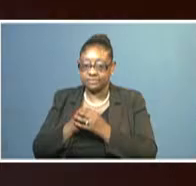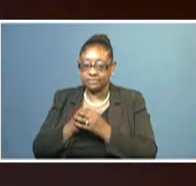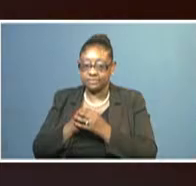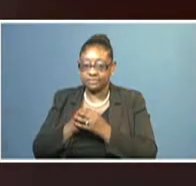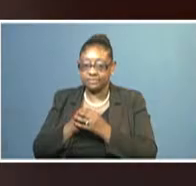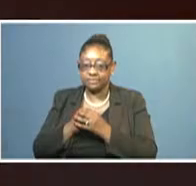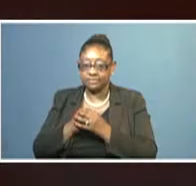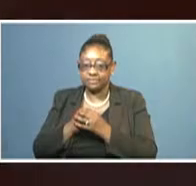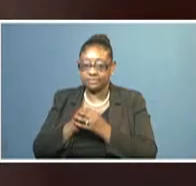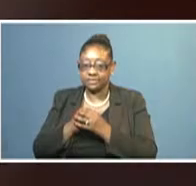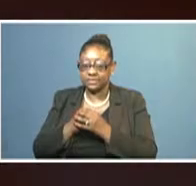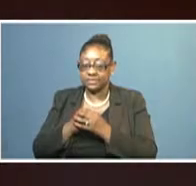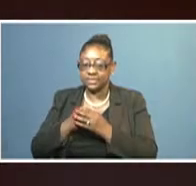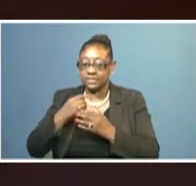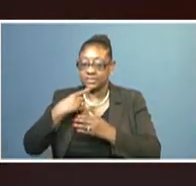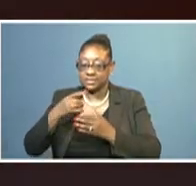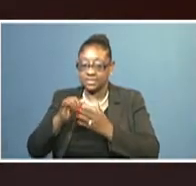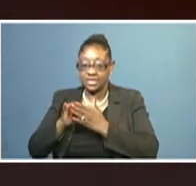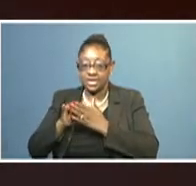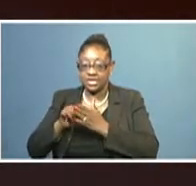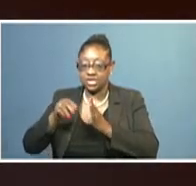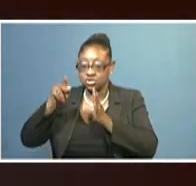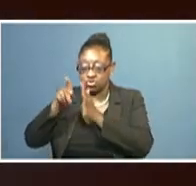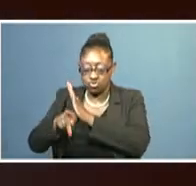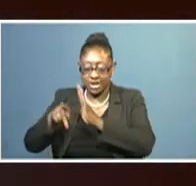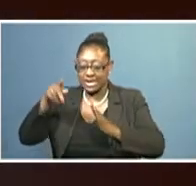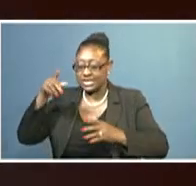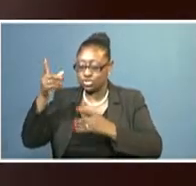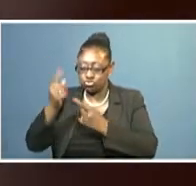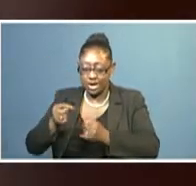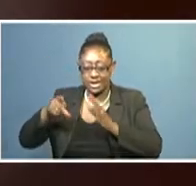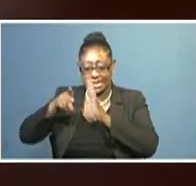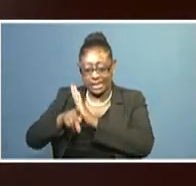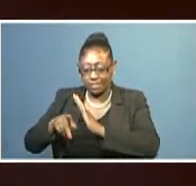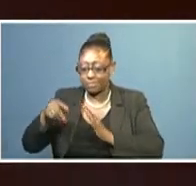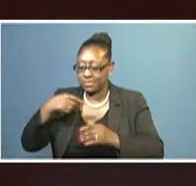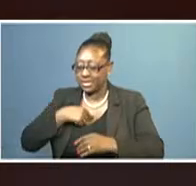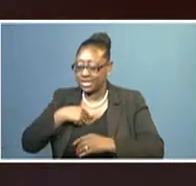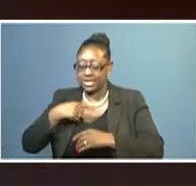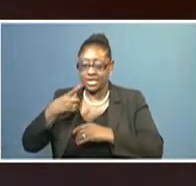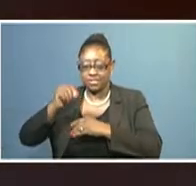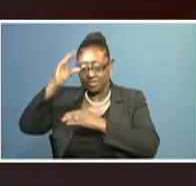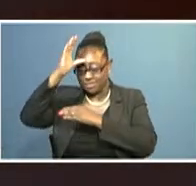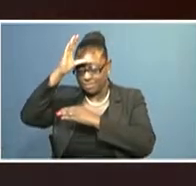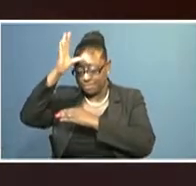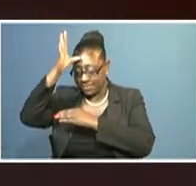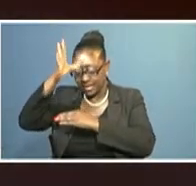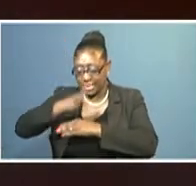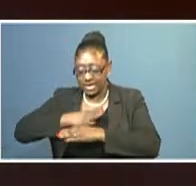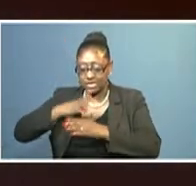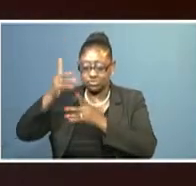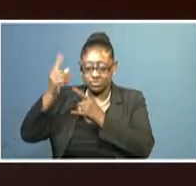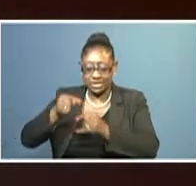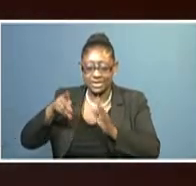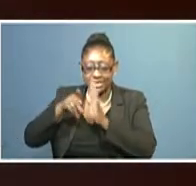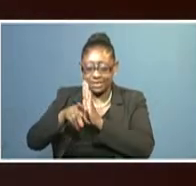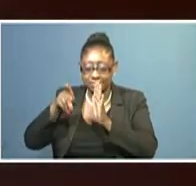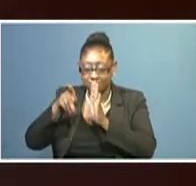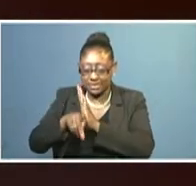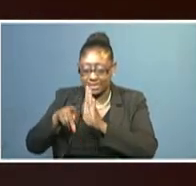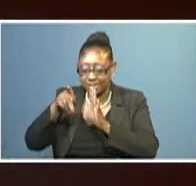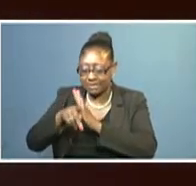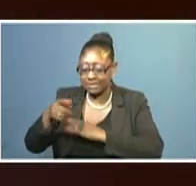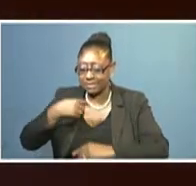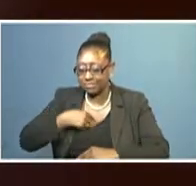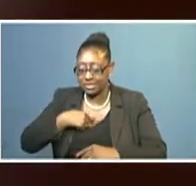All he trying to kill me, all he trying to kill me, trying to kill me, trying to kill me. Like, it's been going on